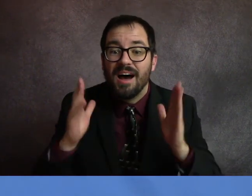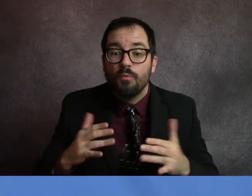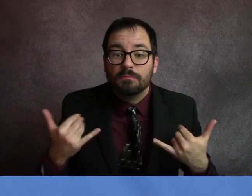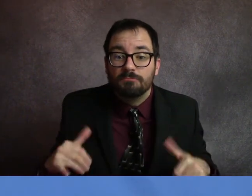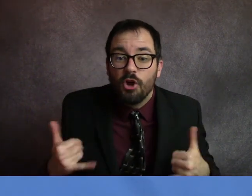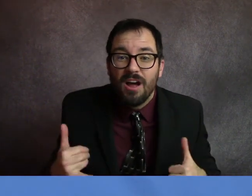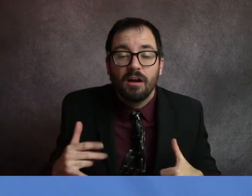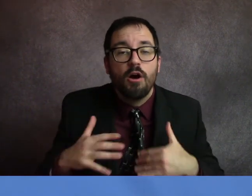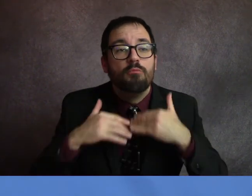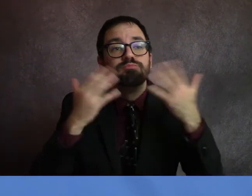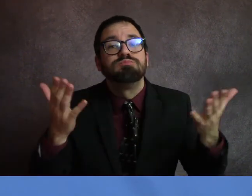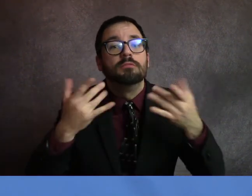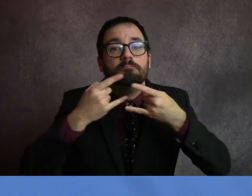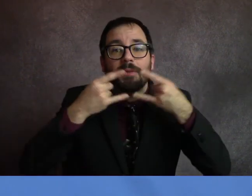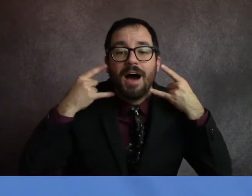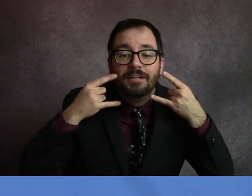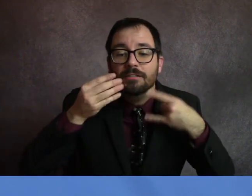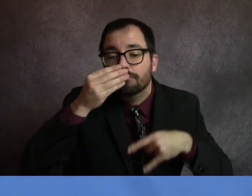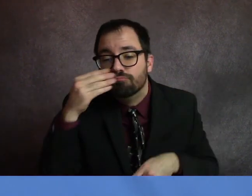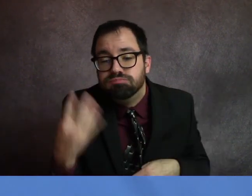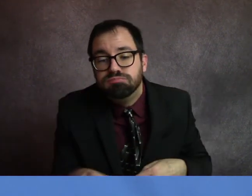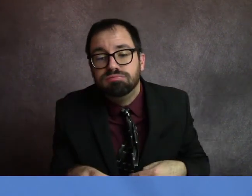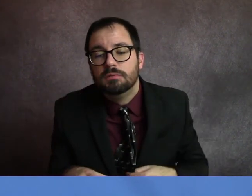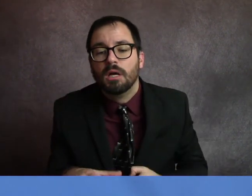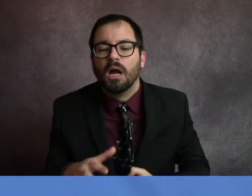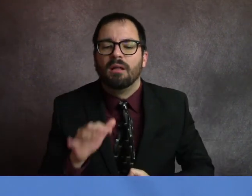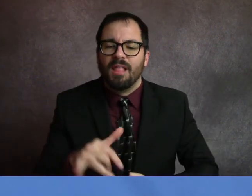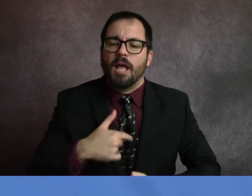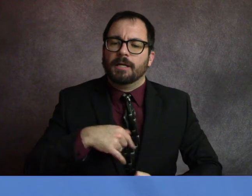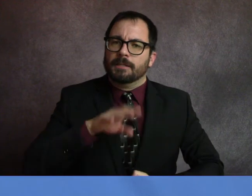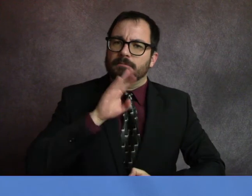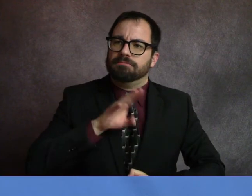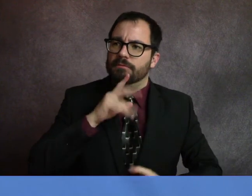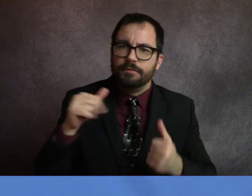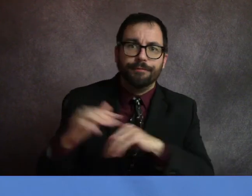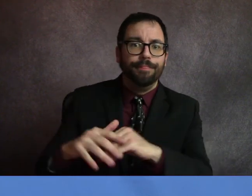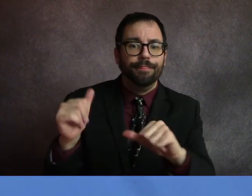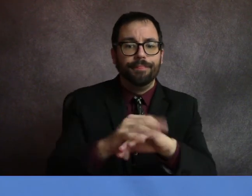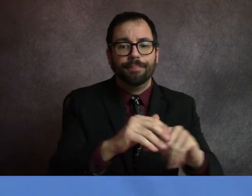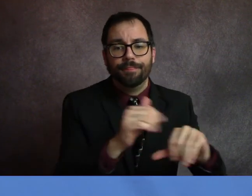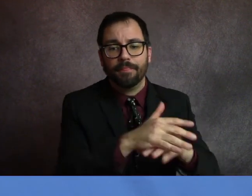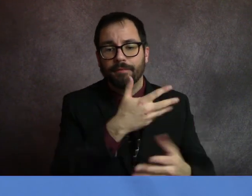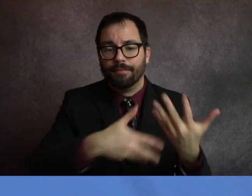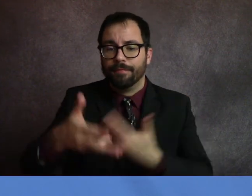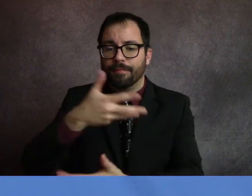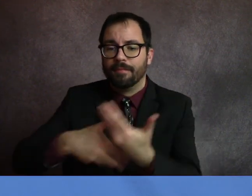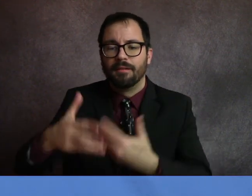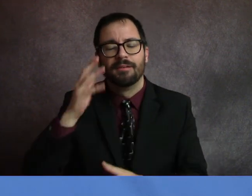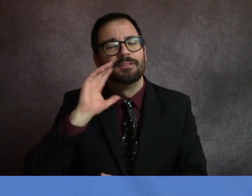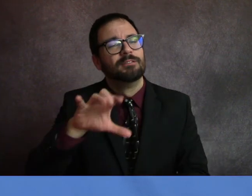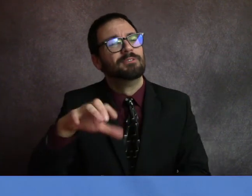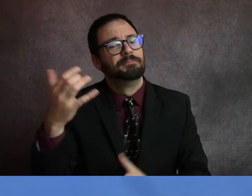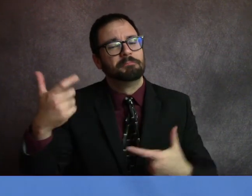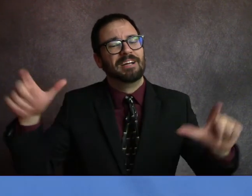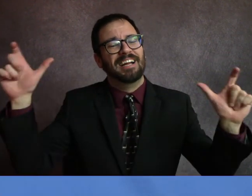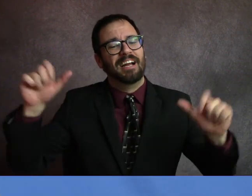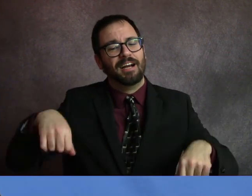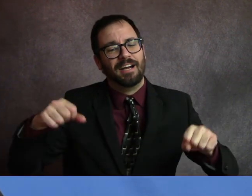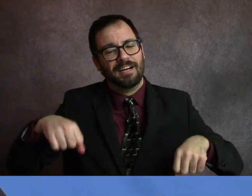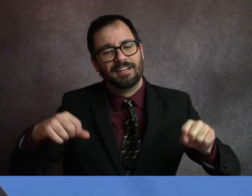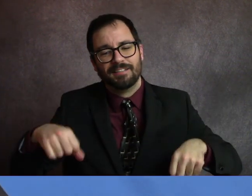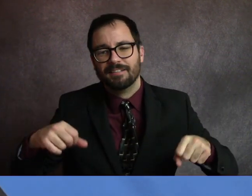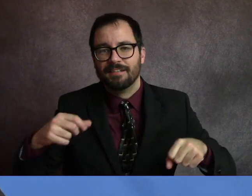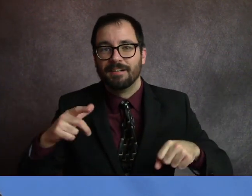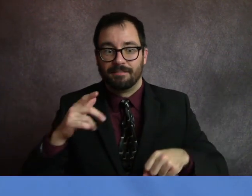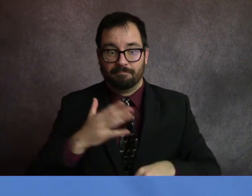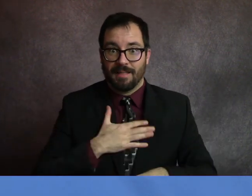and that's a little frustrating, because that I know people want to congregate, and I do too. Though Christmas is coming. Christmas Eve is a big day for